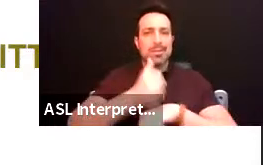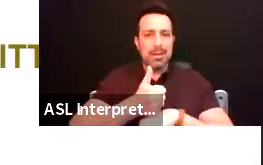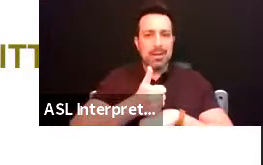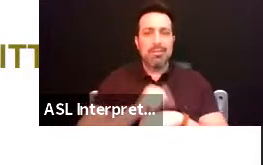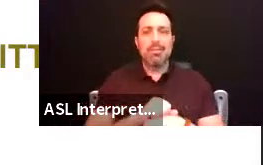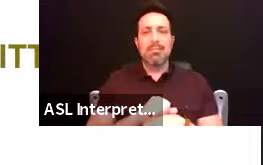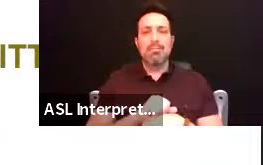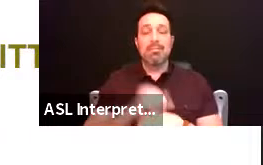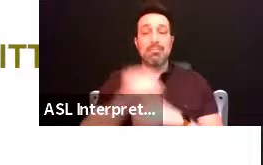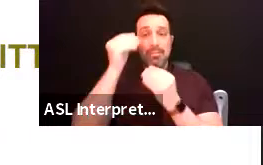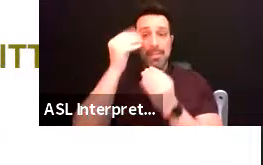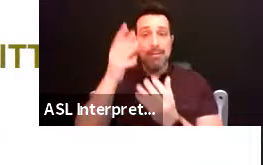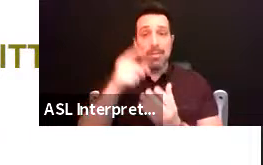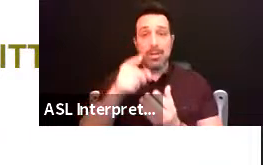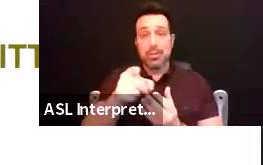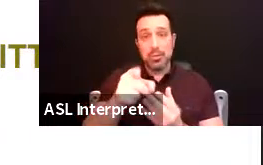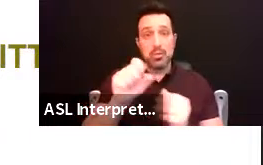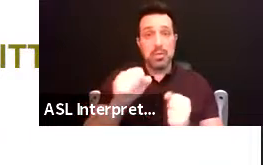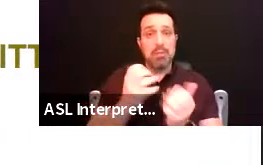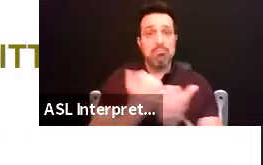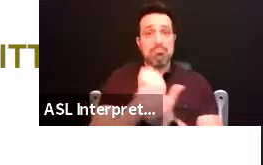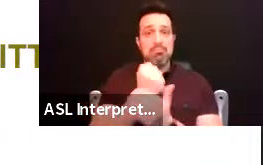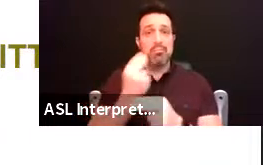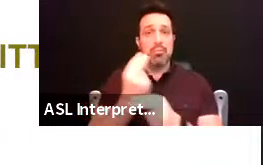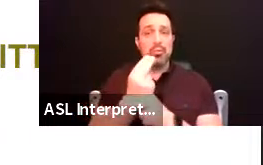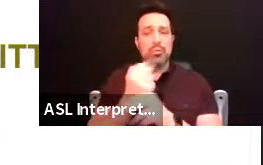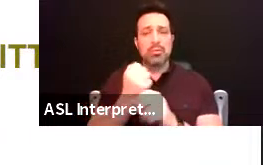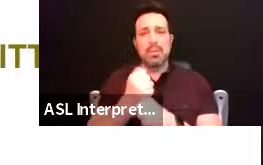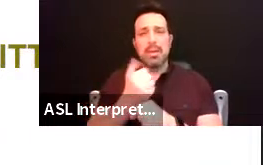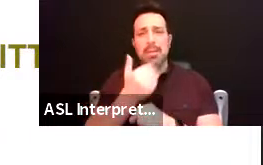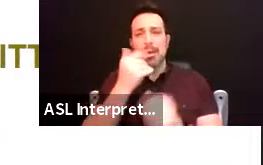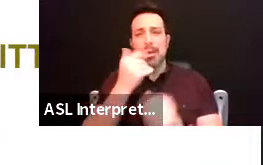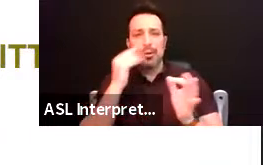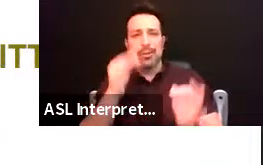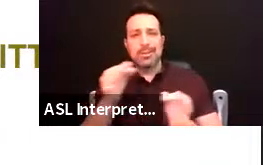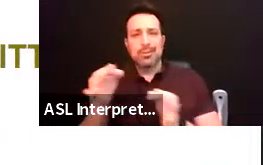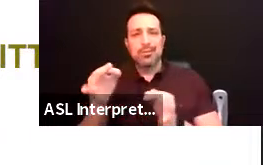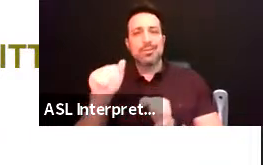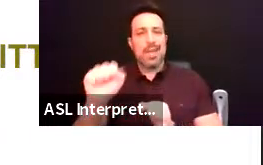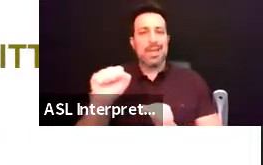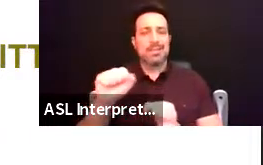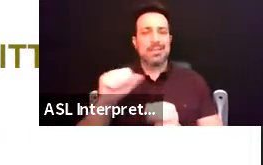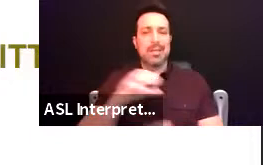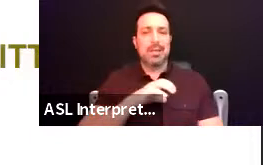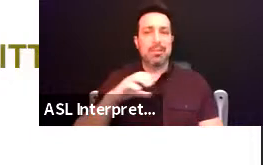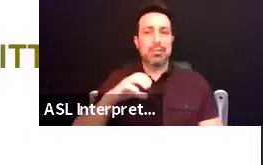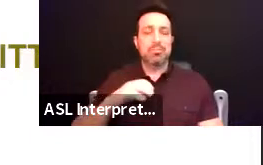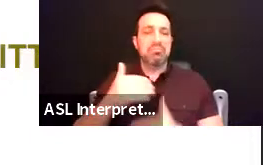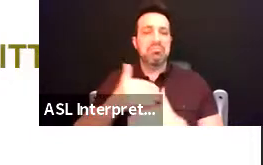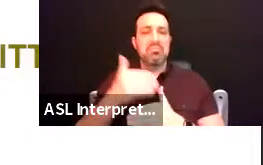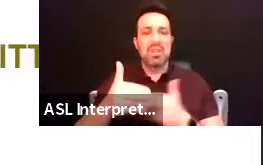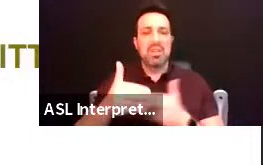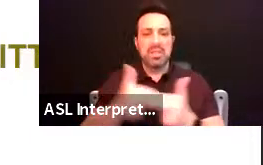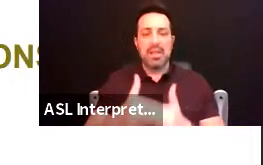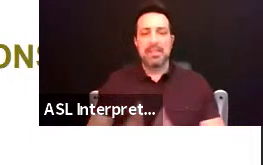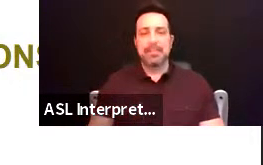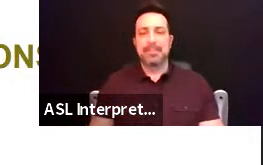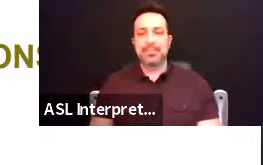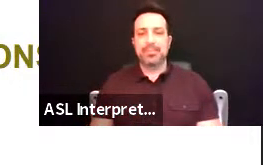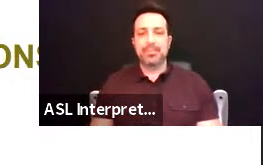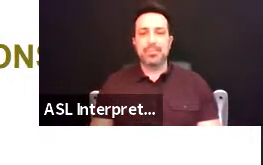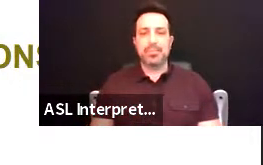the information that you can use to make better decisions as a commission. Next slide, please.